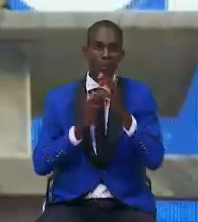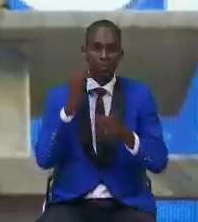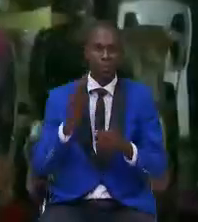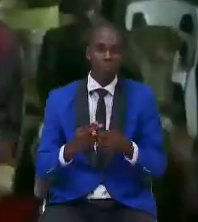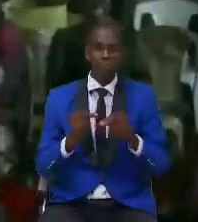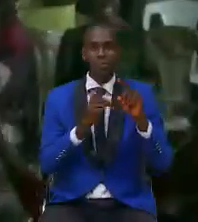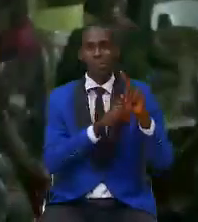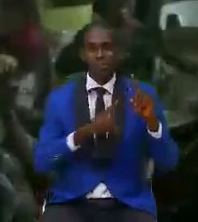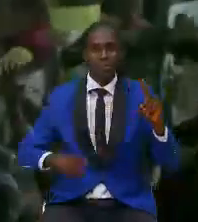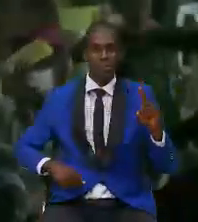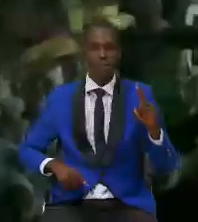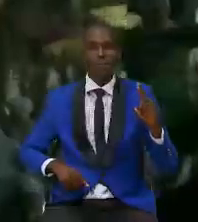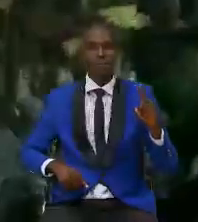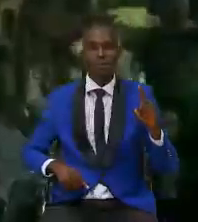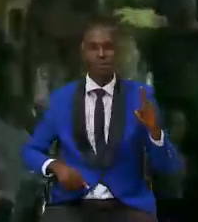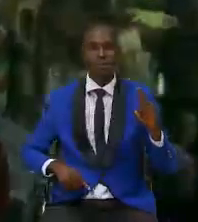in Jesus' name.